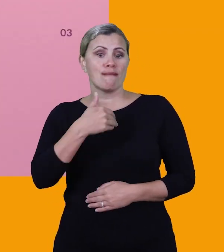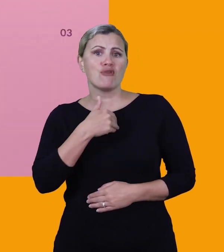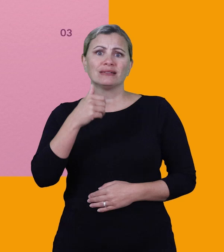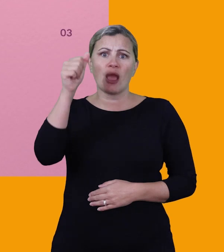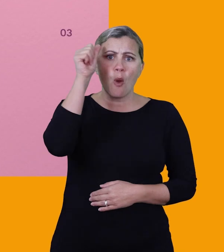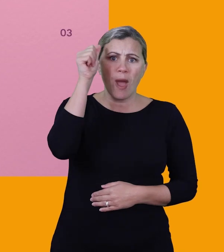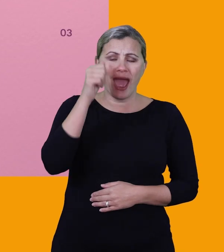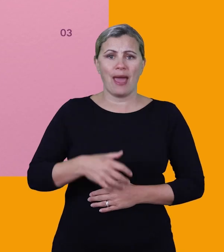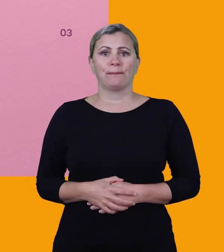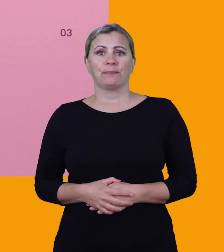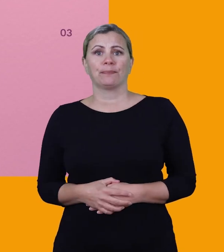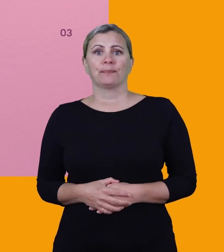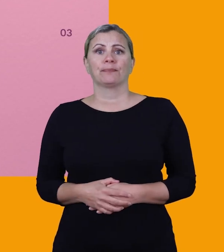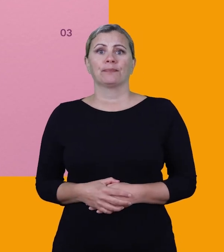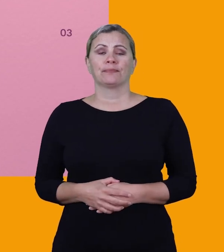awareness.